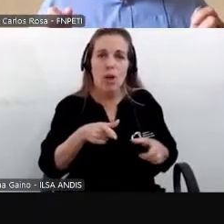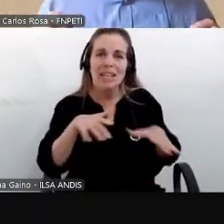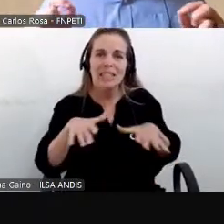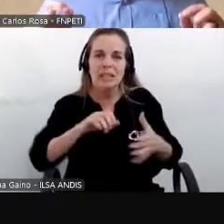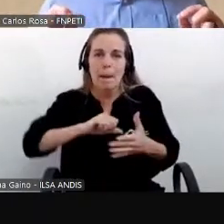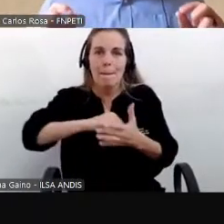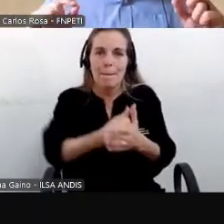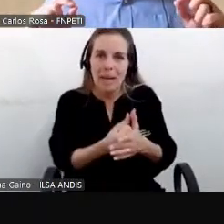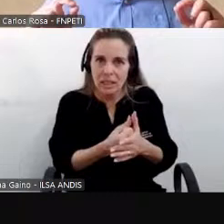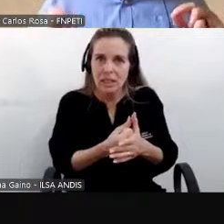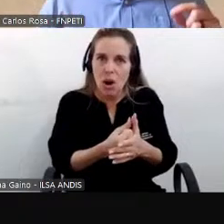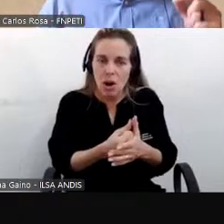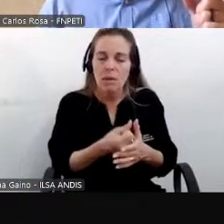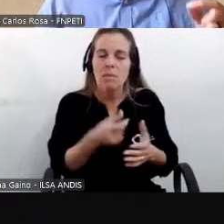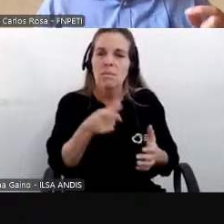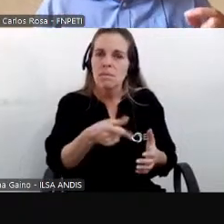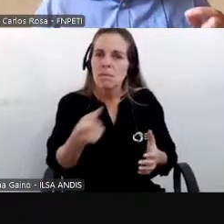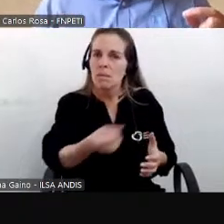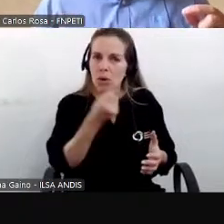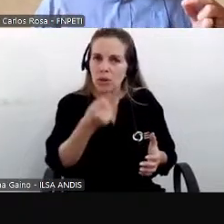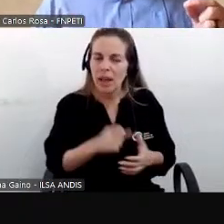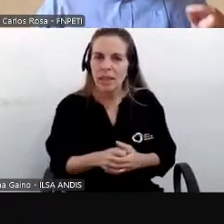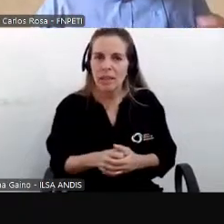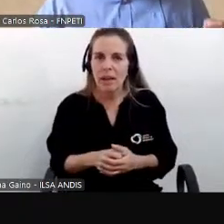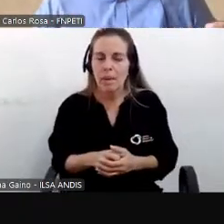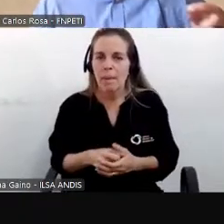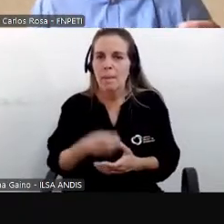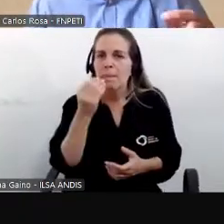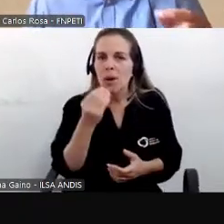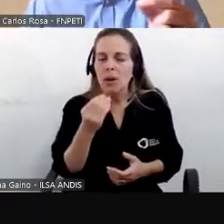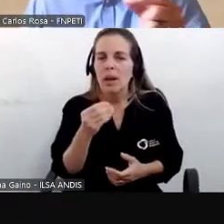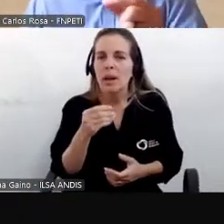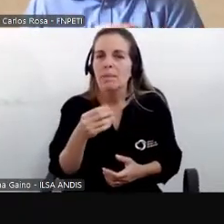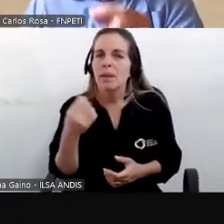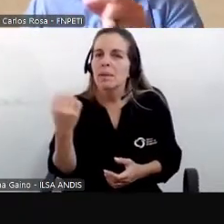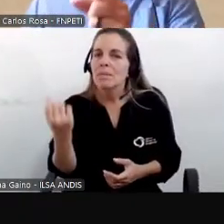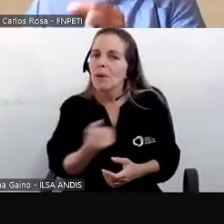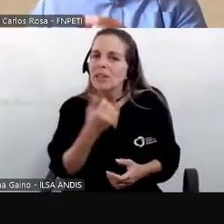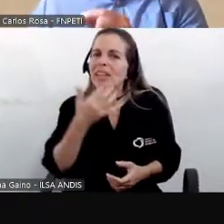Inter-American Human Rights Commission. And this is very